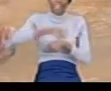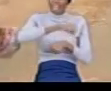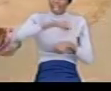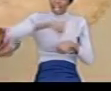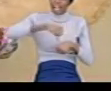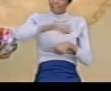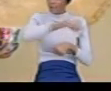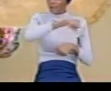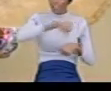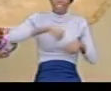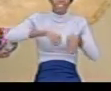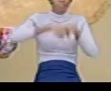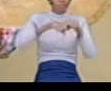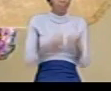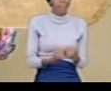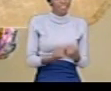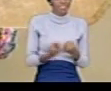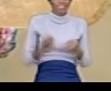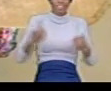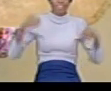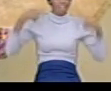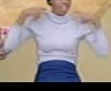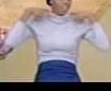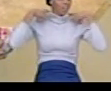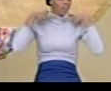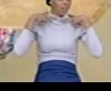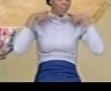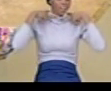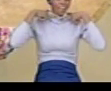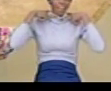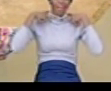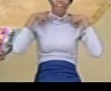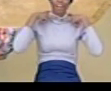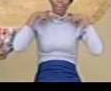yoke. Anointing breaks the